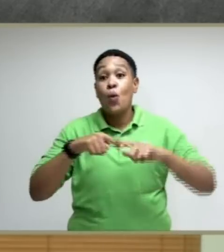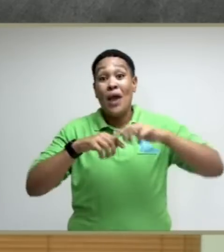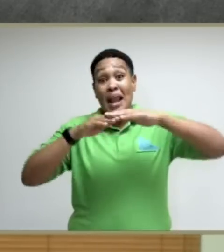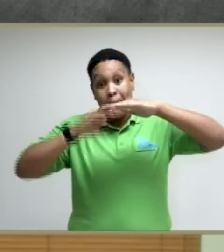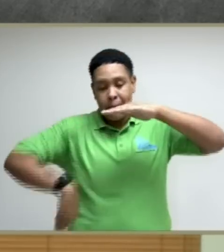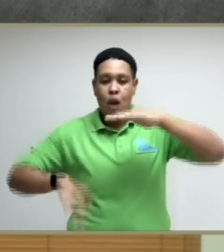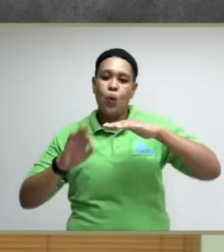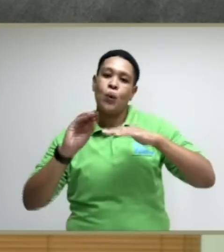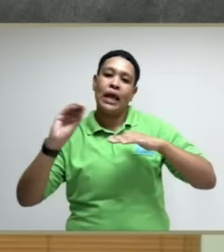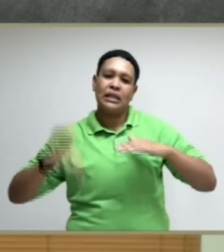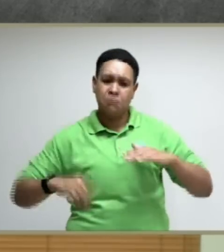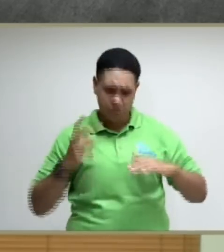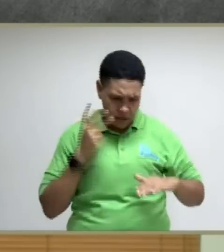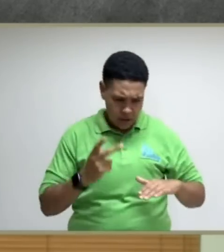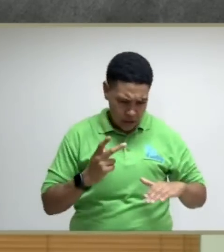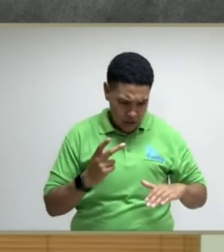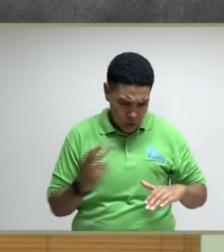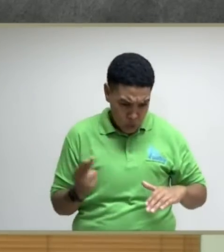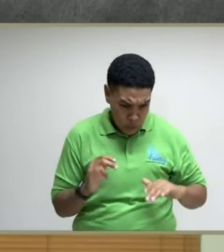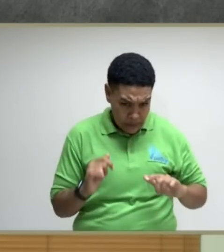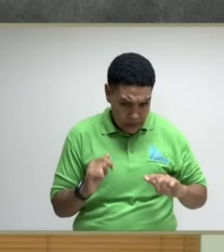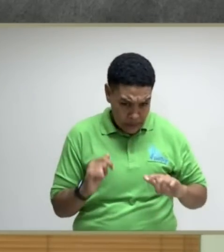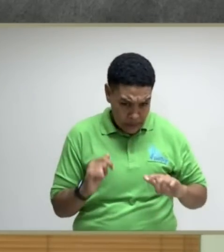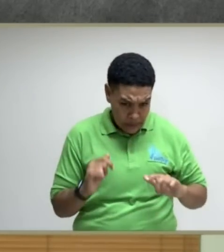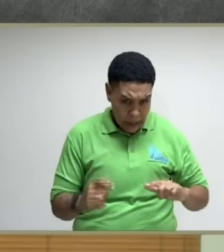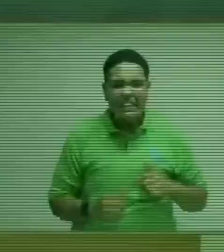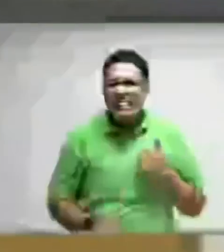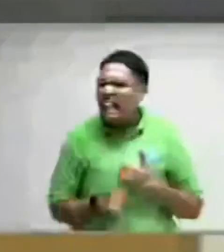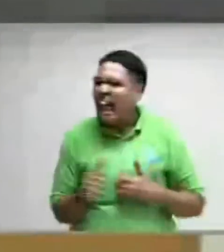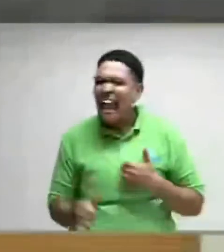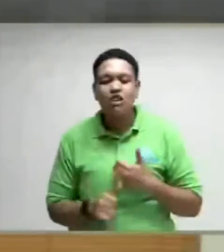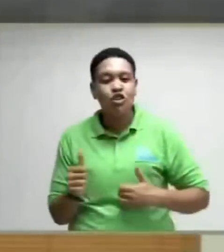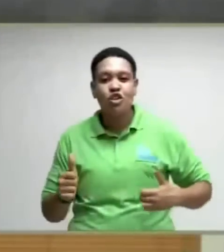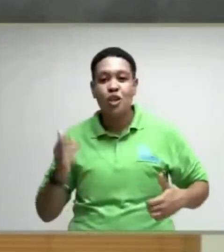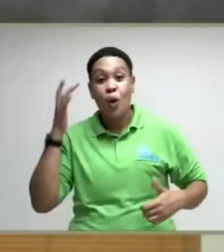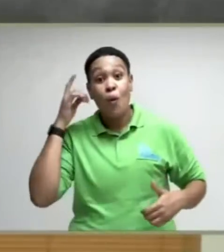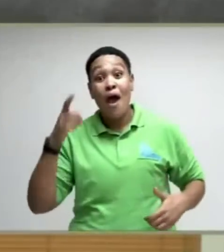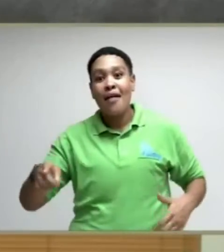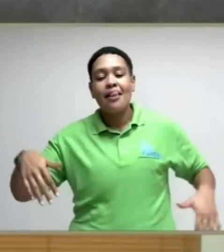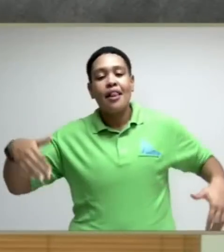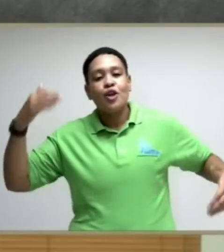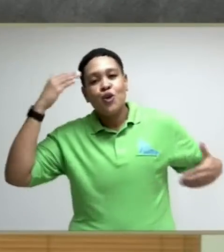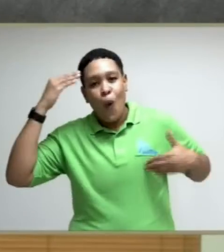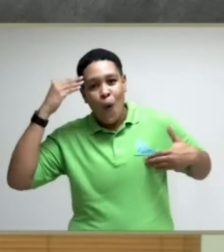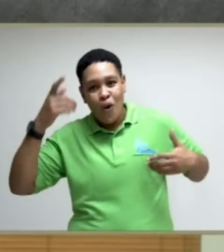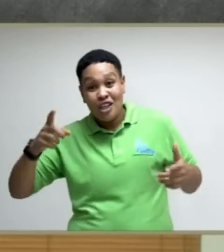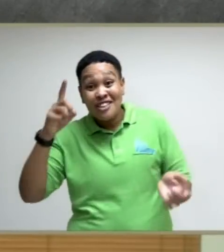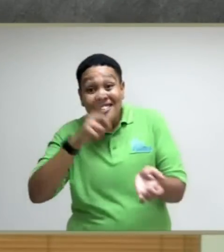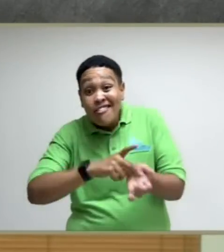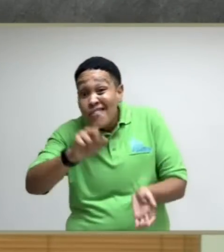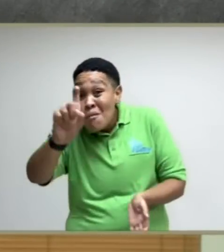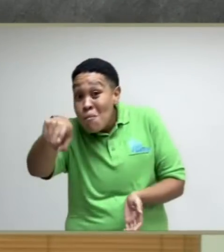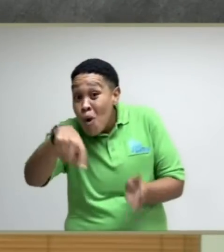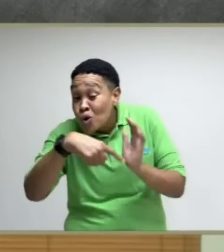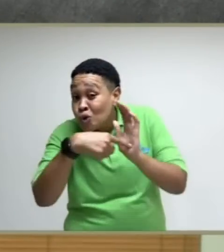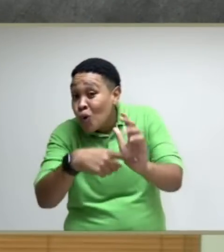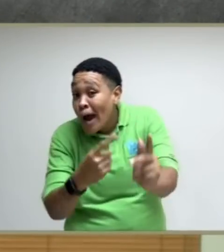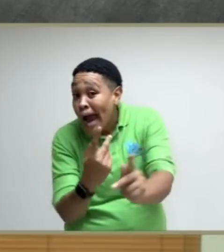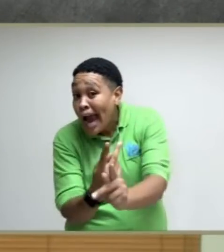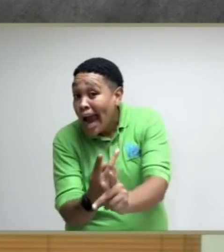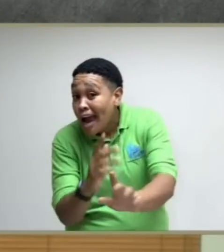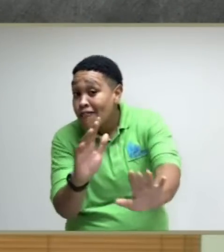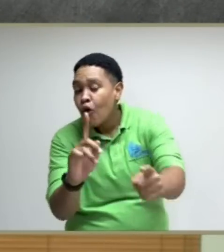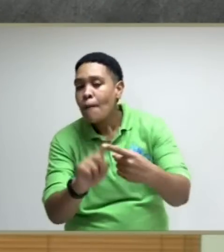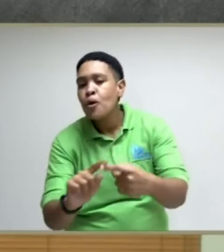below 90%, as the arterial pressure of oxygen is not known. Doctors must exercise caution